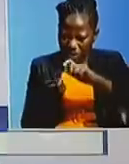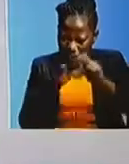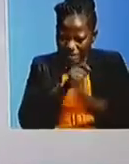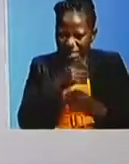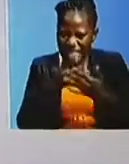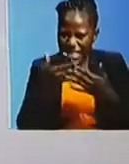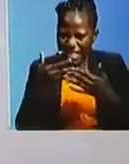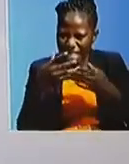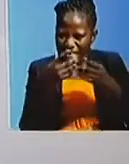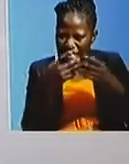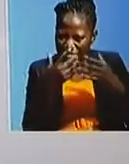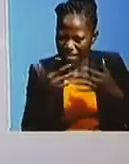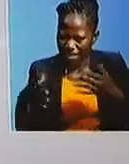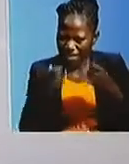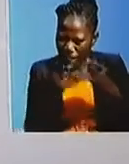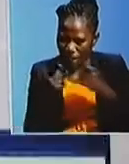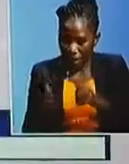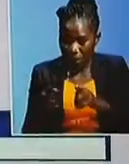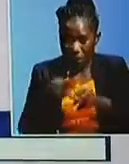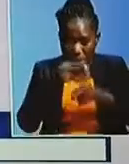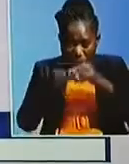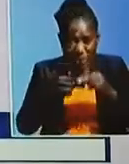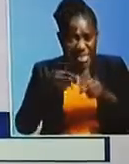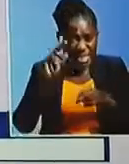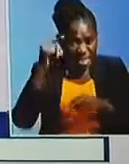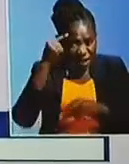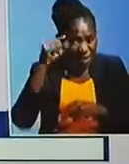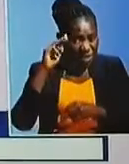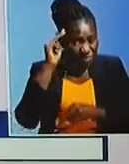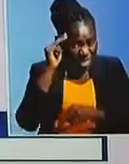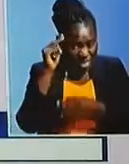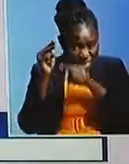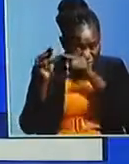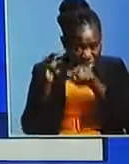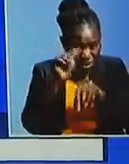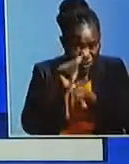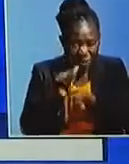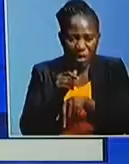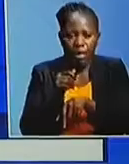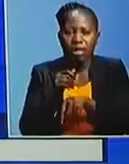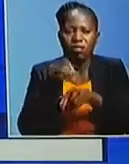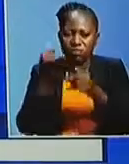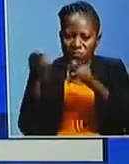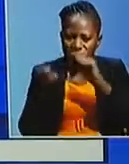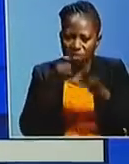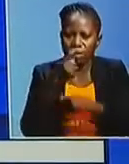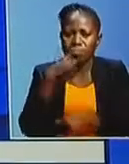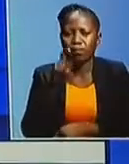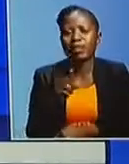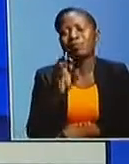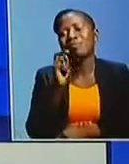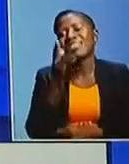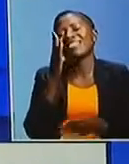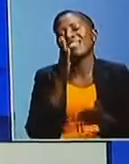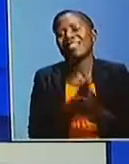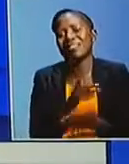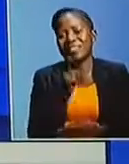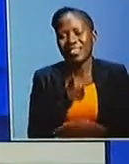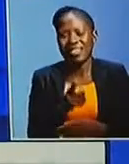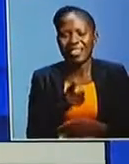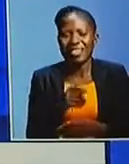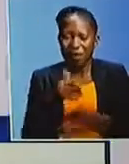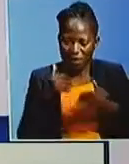the system of running government ministries has to change. Well, let's end it there. Thank you. Of course, we will certainly have another chance